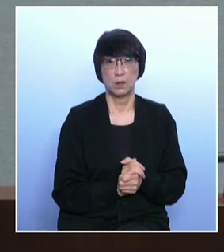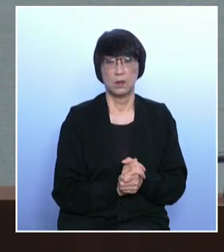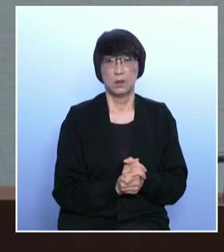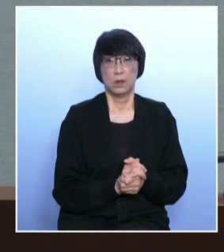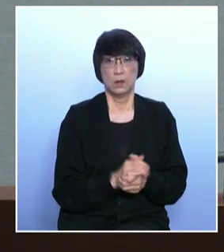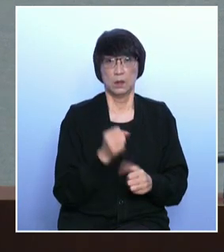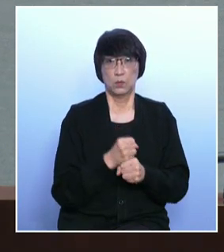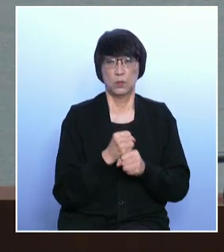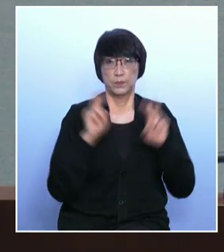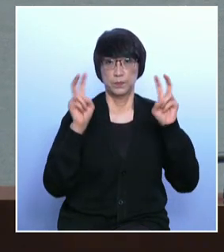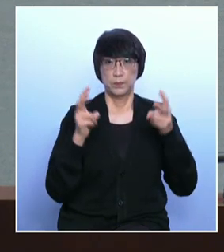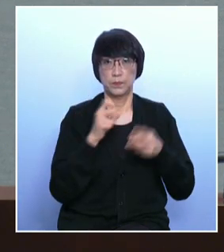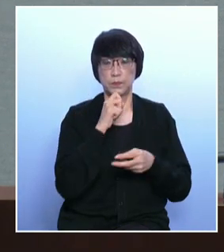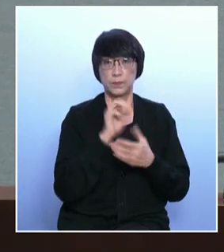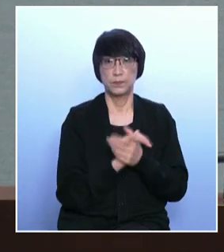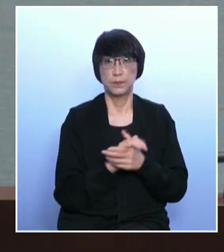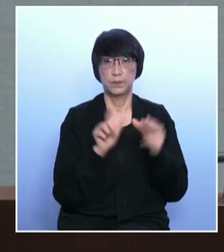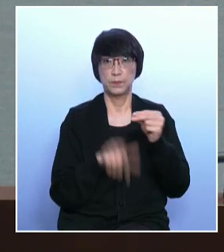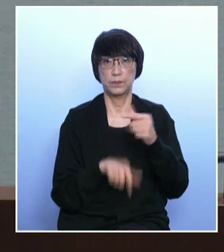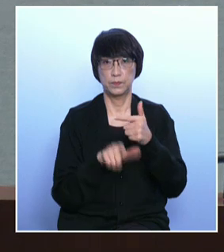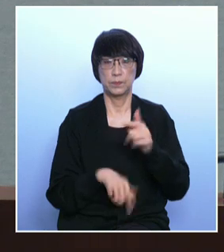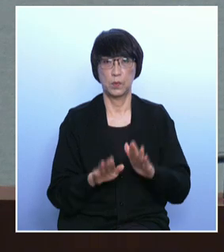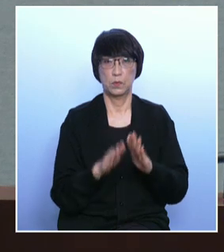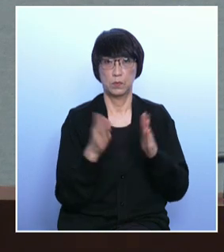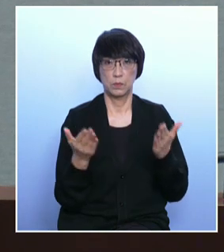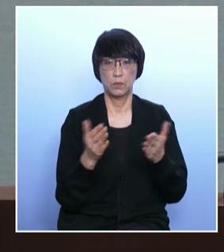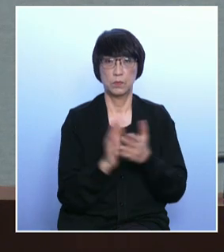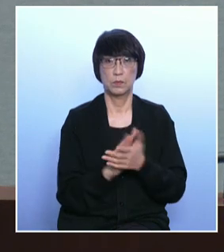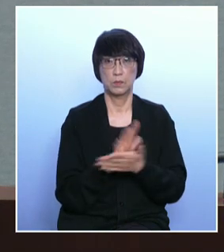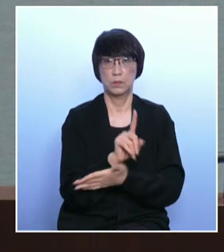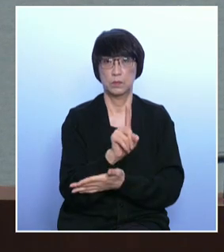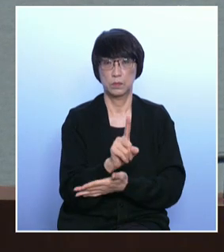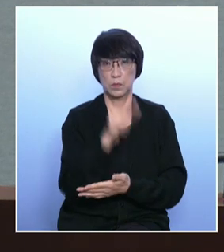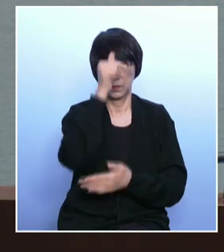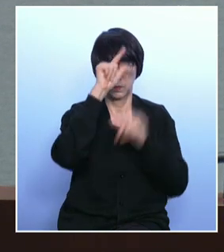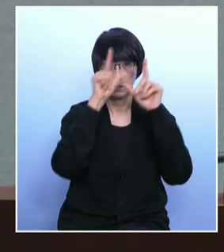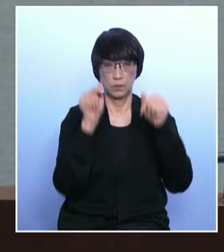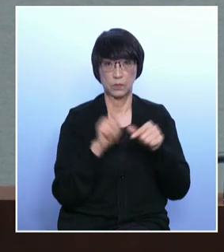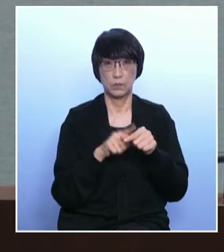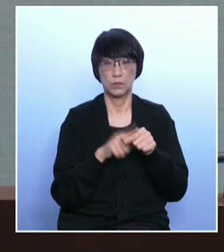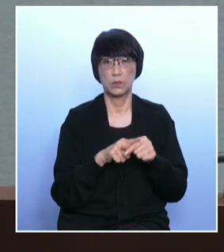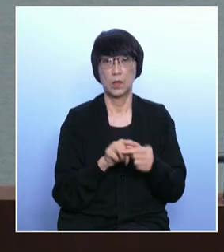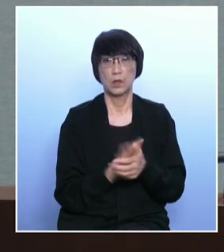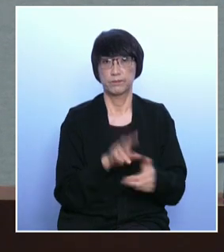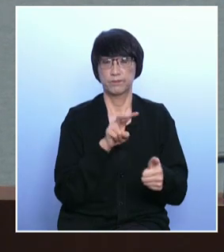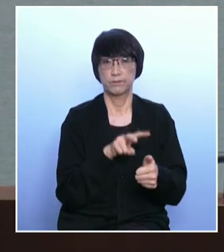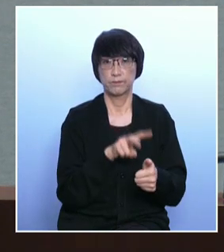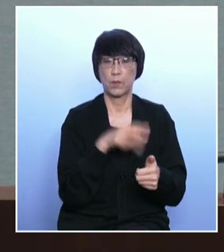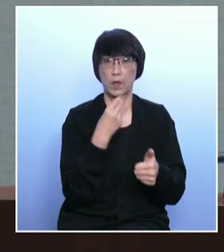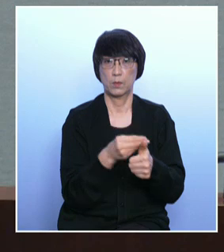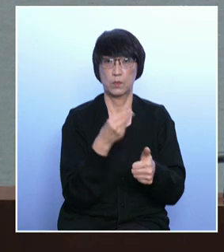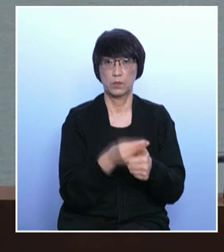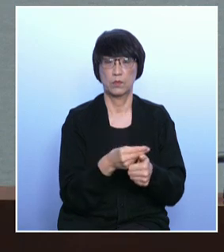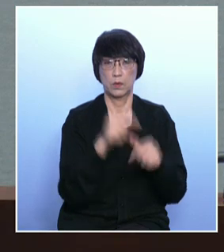used the Chinese Medicine Development Fund to undertake some nurse training projects. We will start